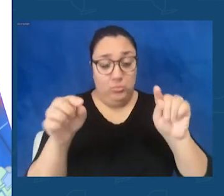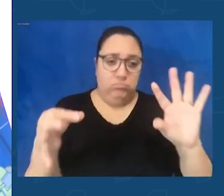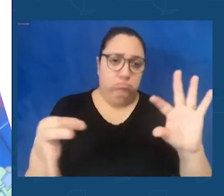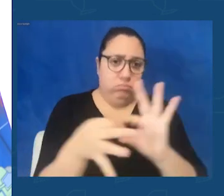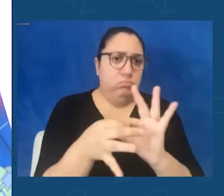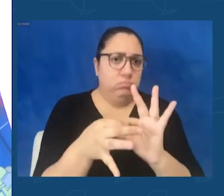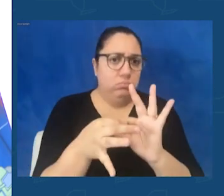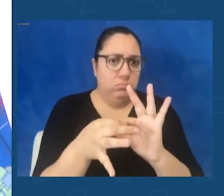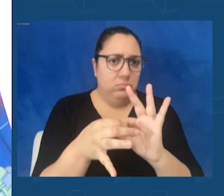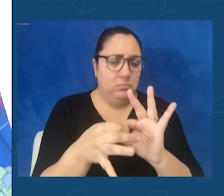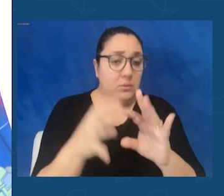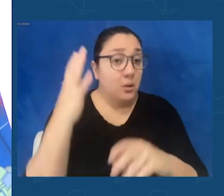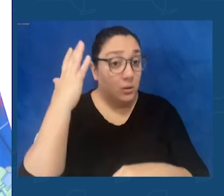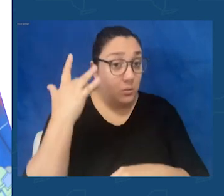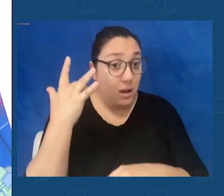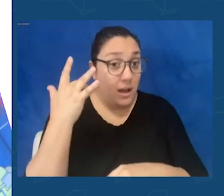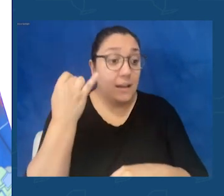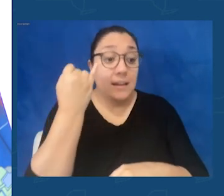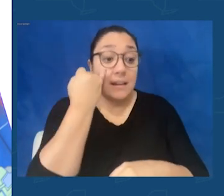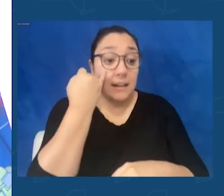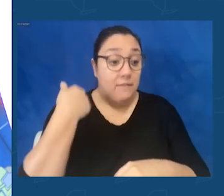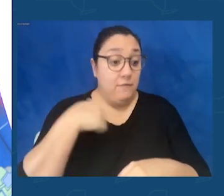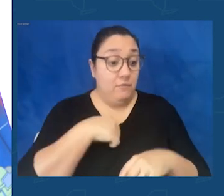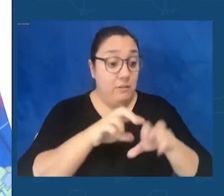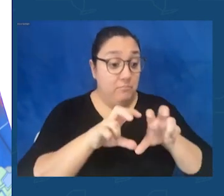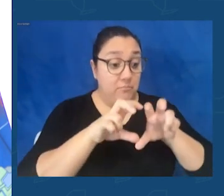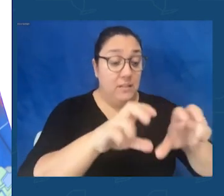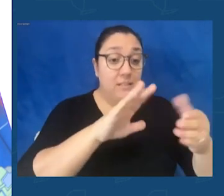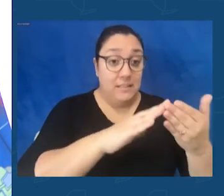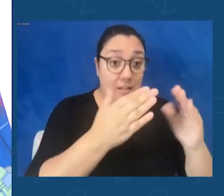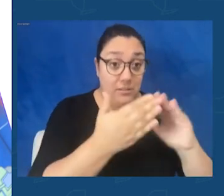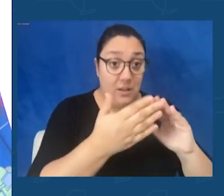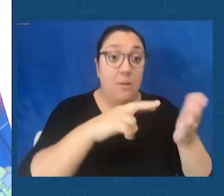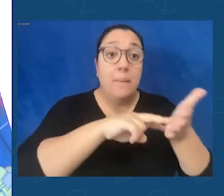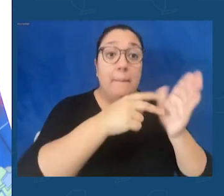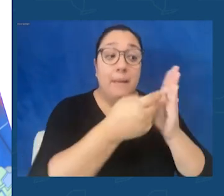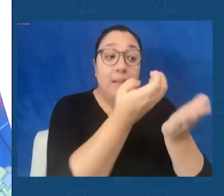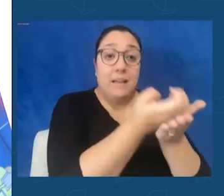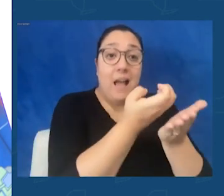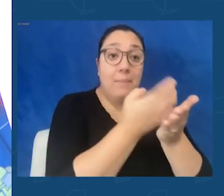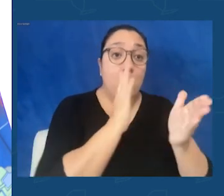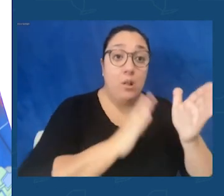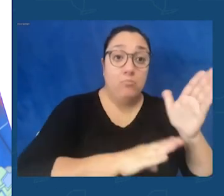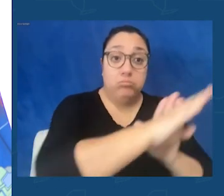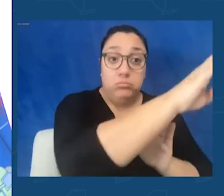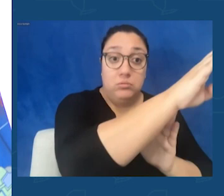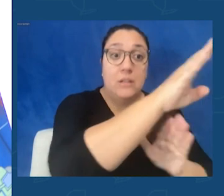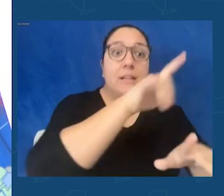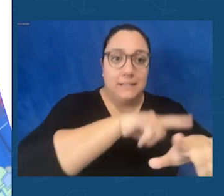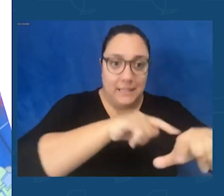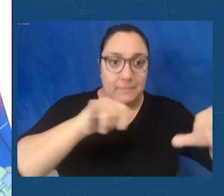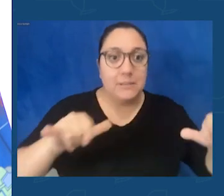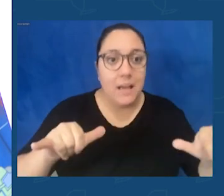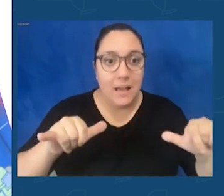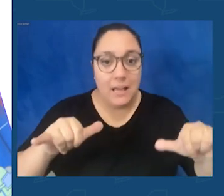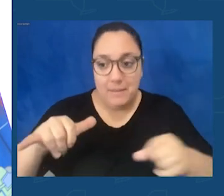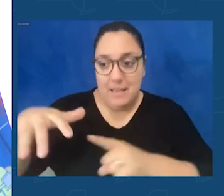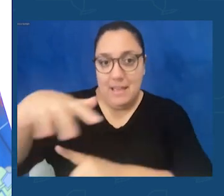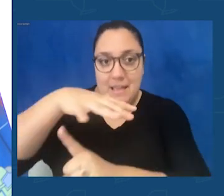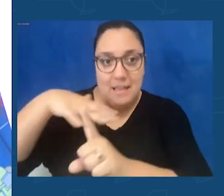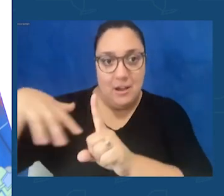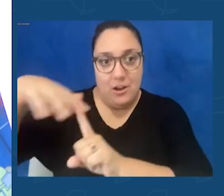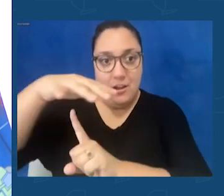strategically investing in our downtown area, we are not only boosting economic prospects, but also fostering a more sustainable and comprehensive